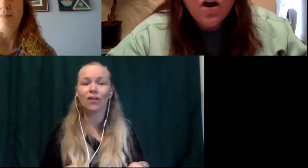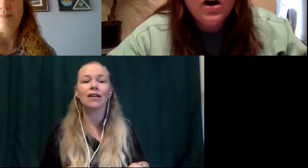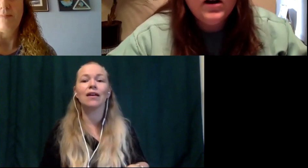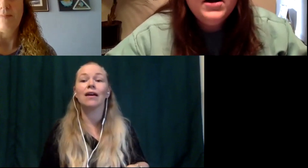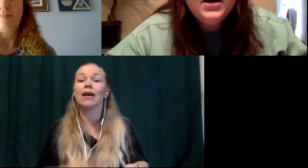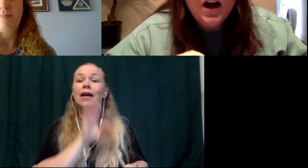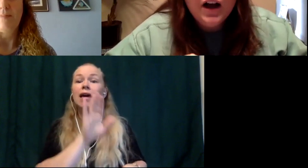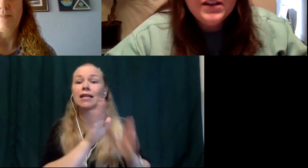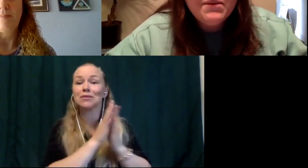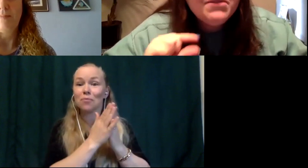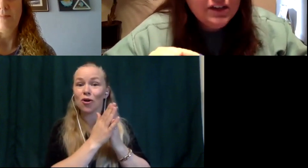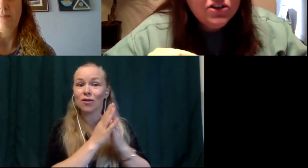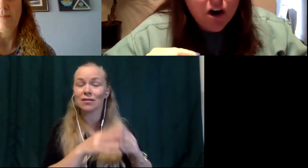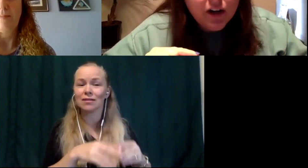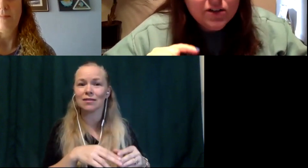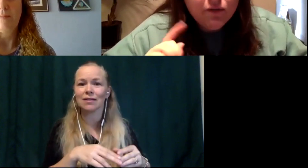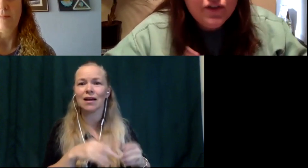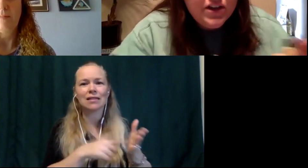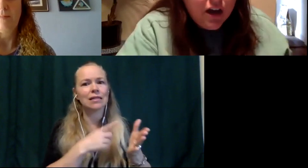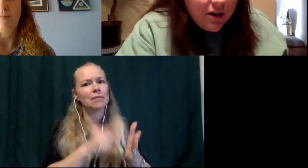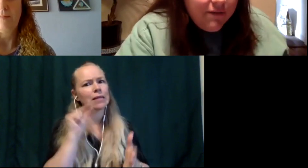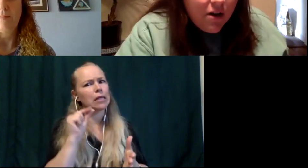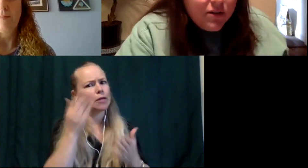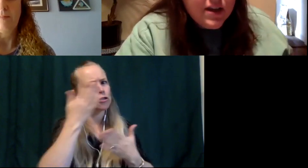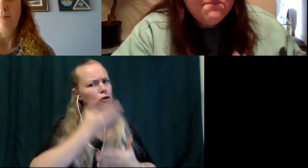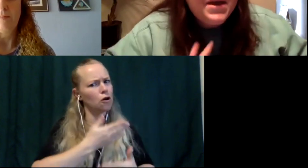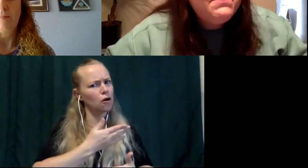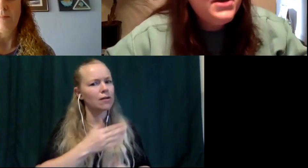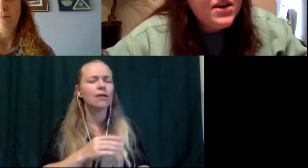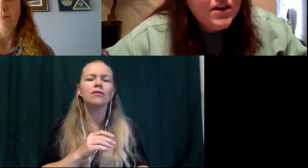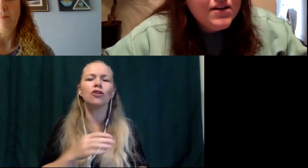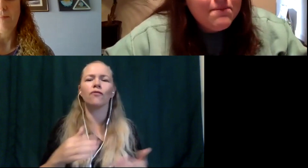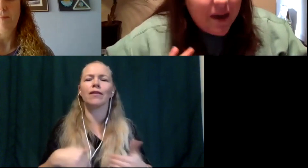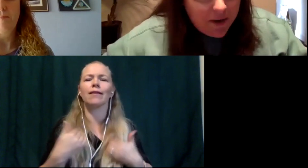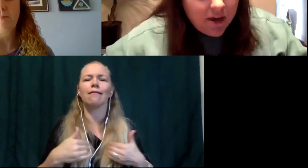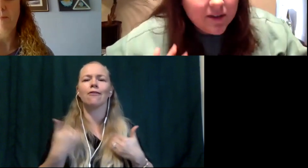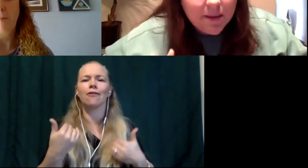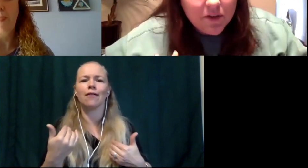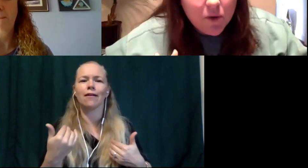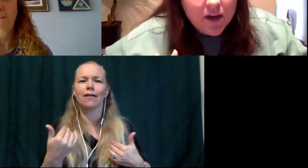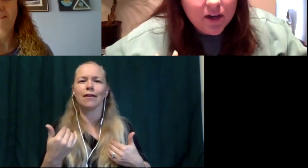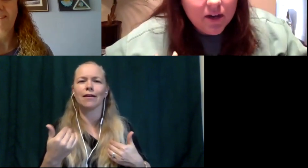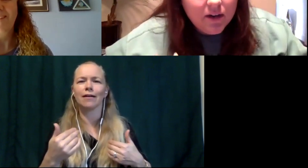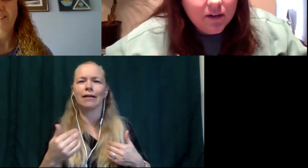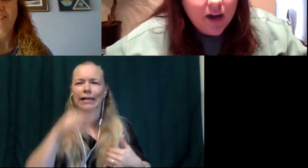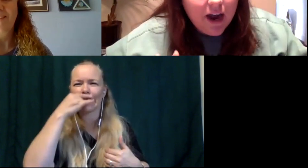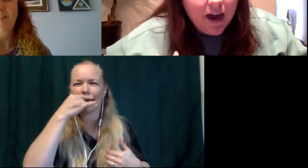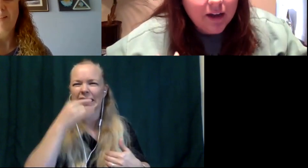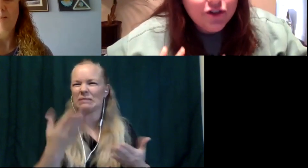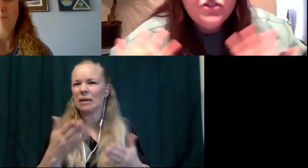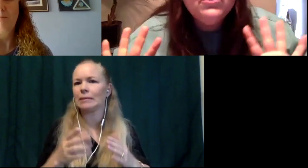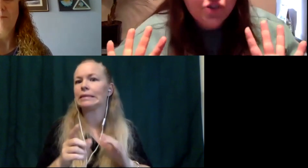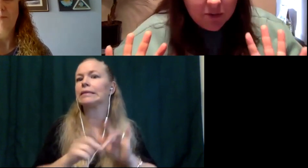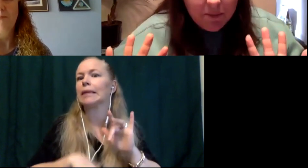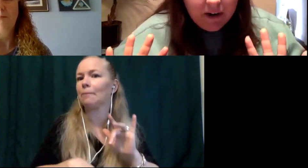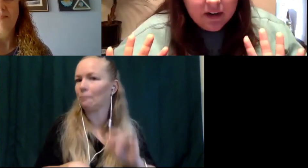books are sometimes a little dark. So for the younger folks, maybe skip this one.